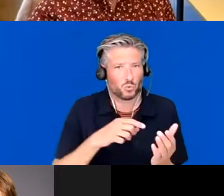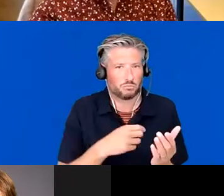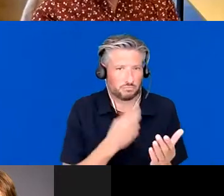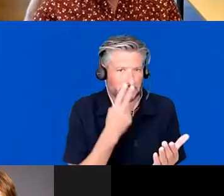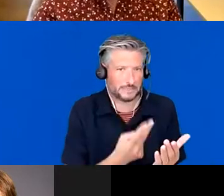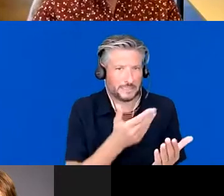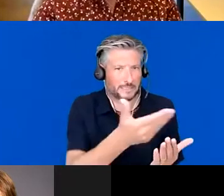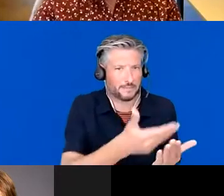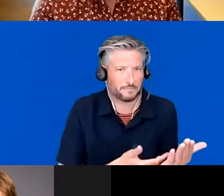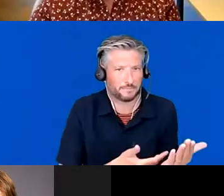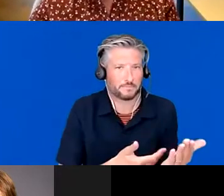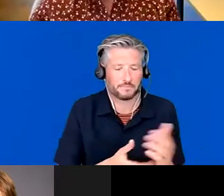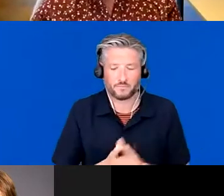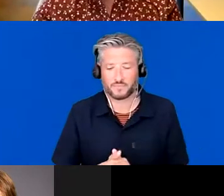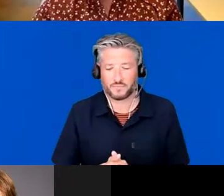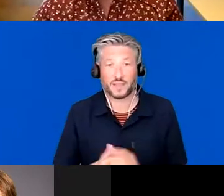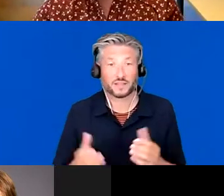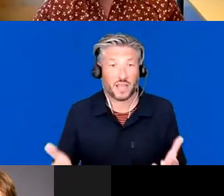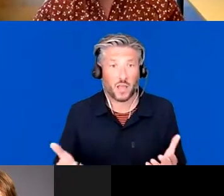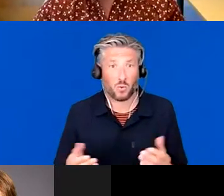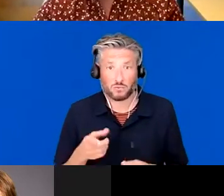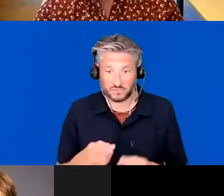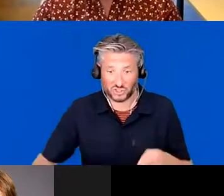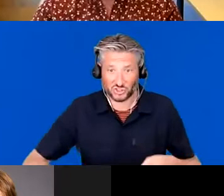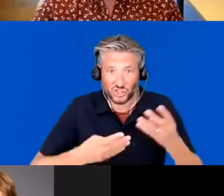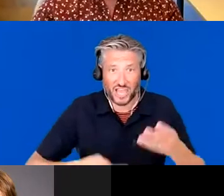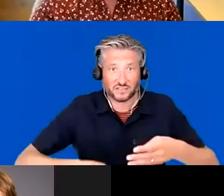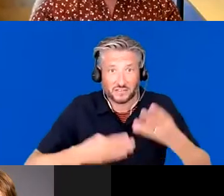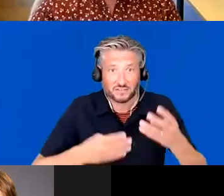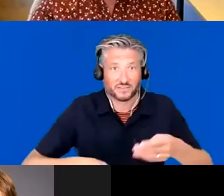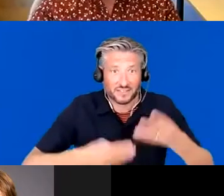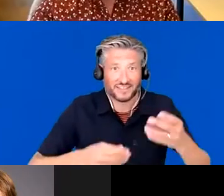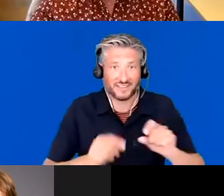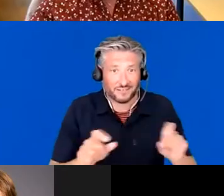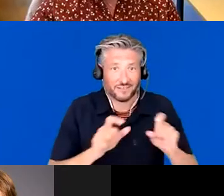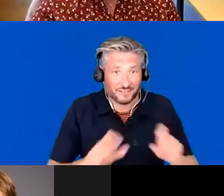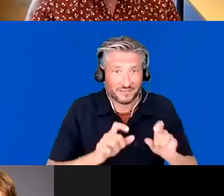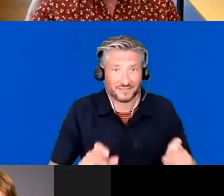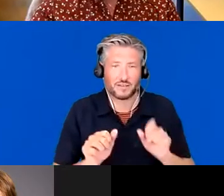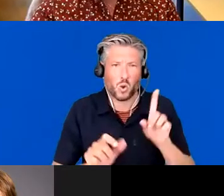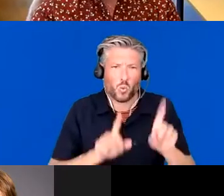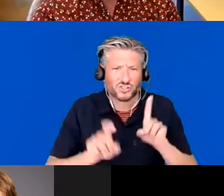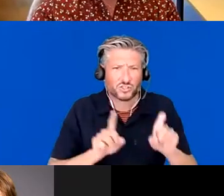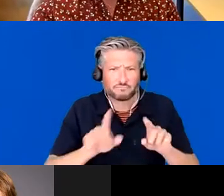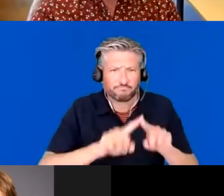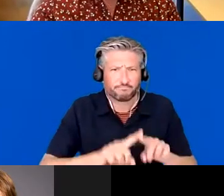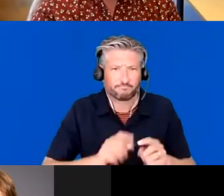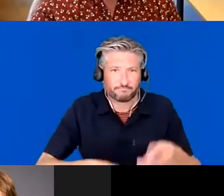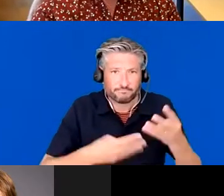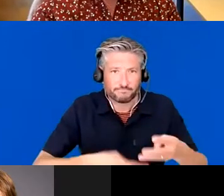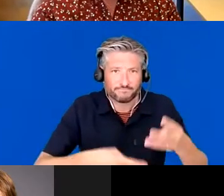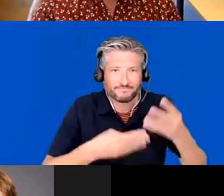the chat is very much alive. Many questions here. One of the questions popping up here is